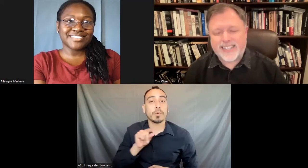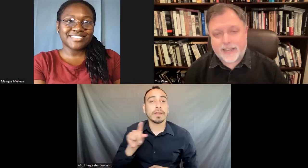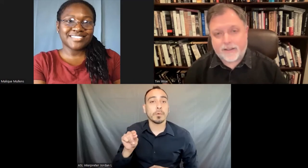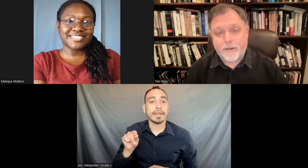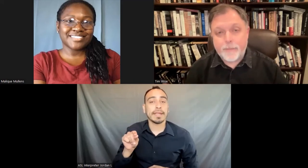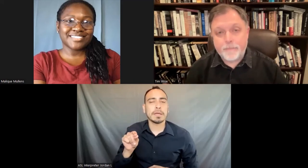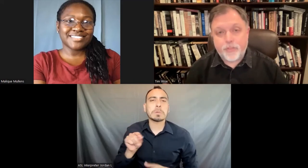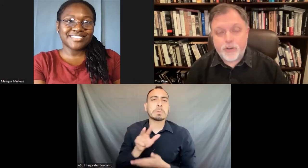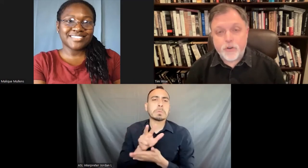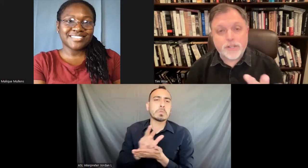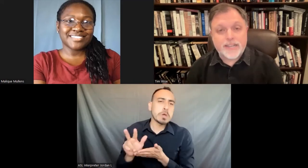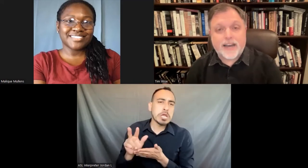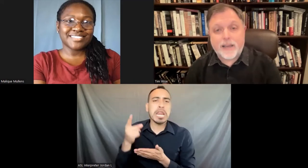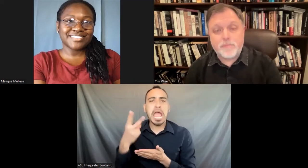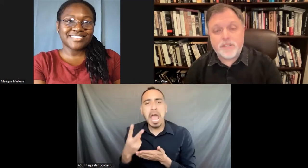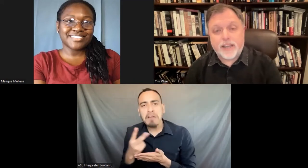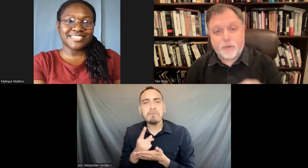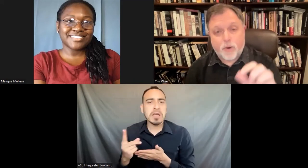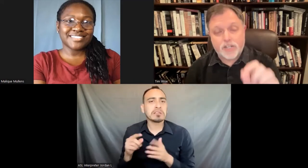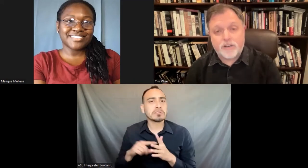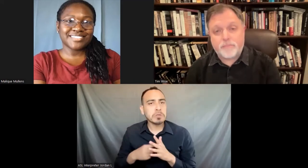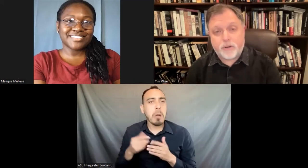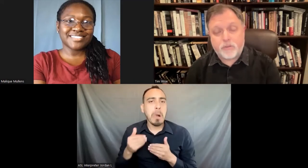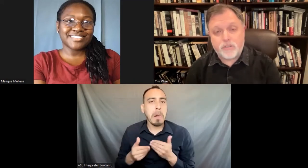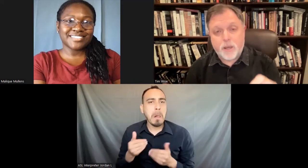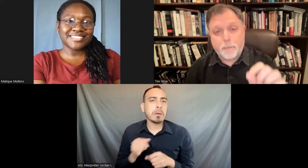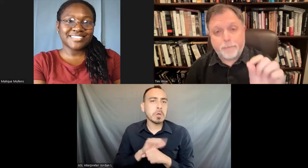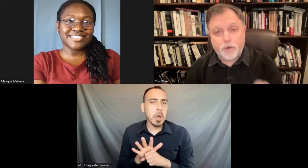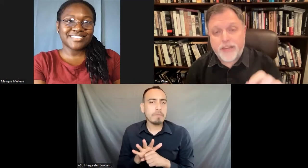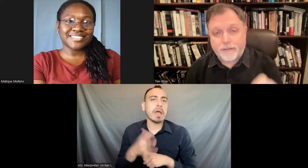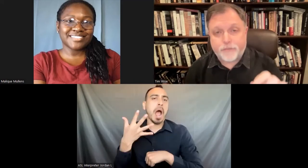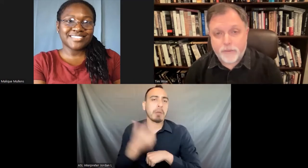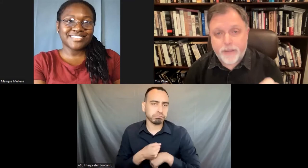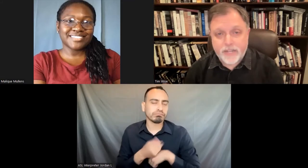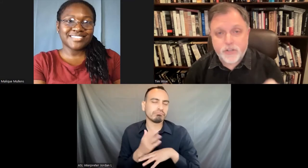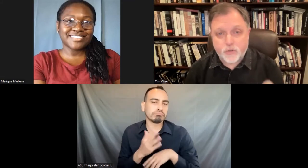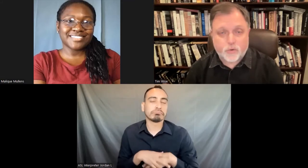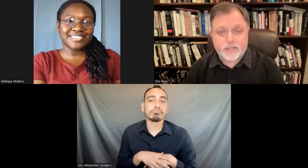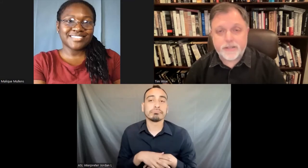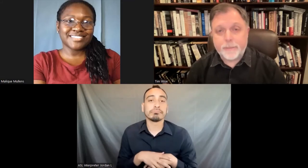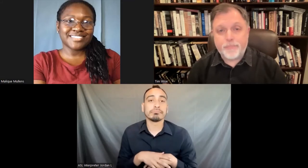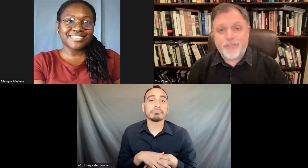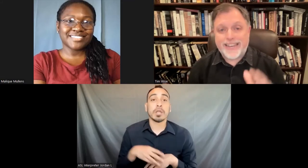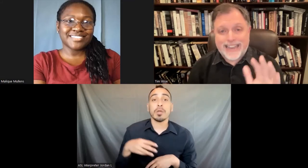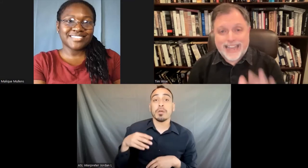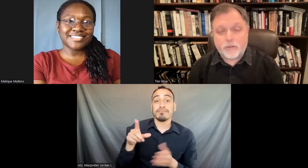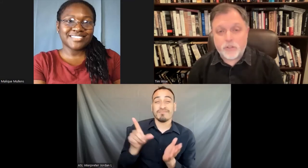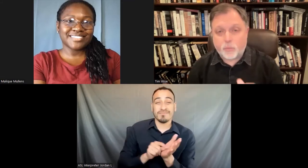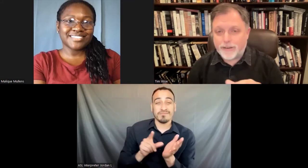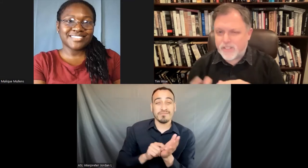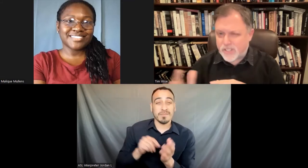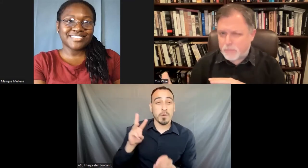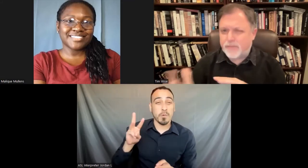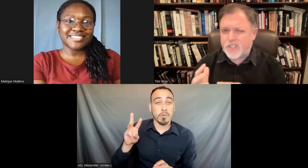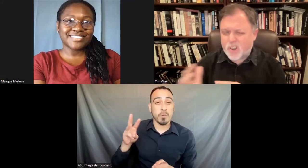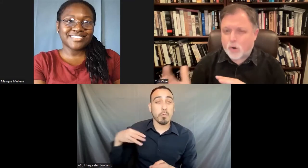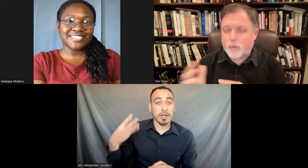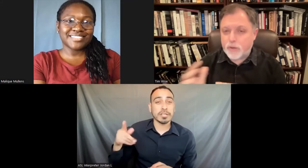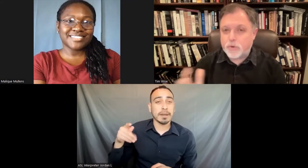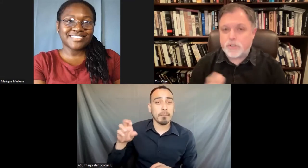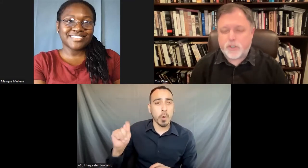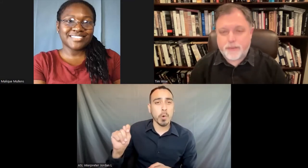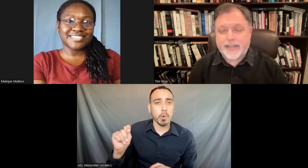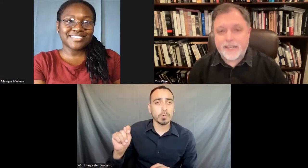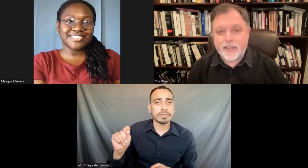the lockdown, the New York Times and the Washington Post both had front page stories that announced what some of us